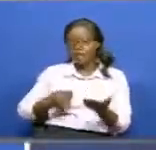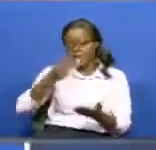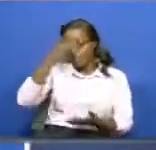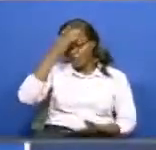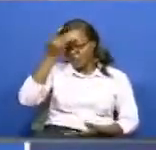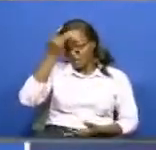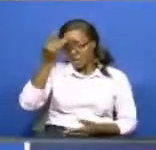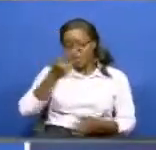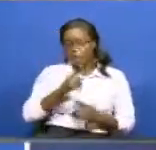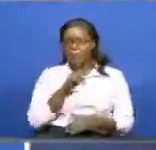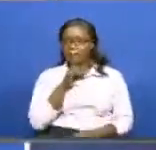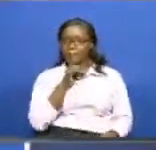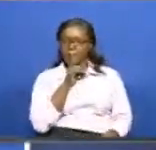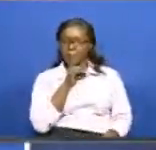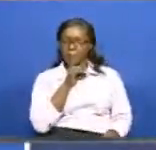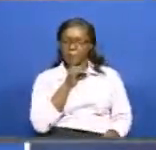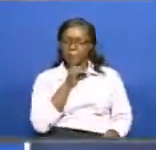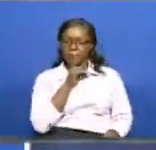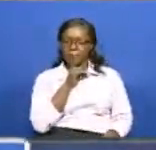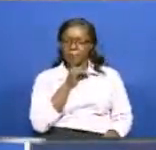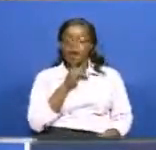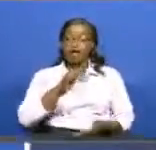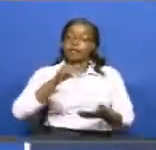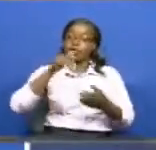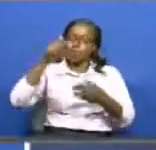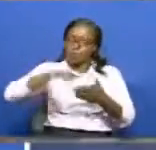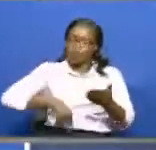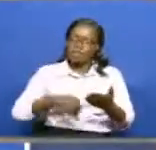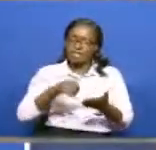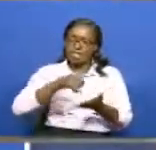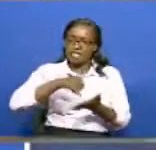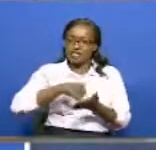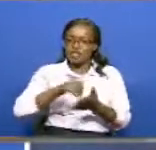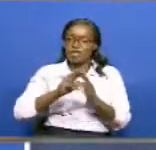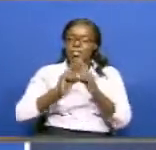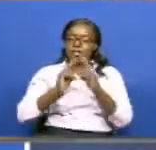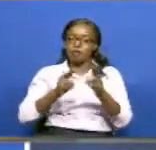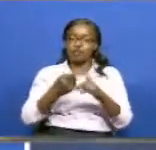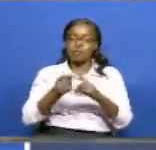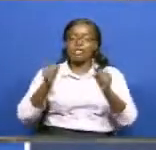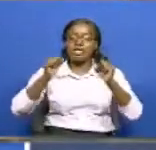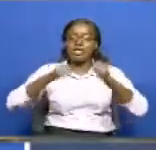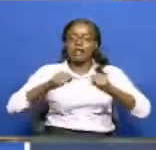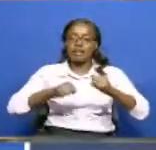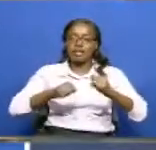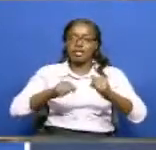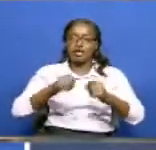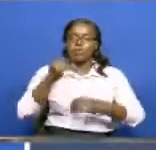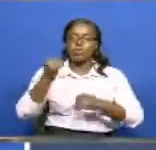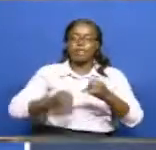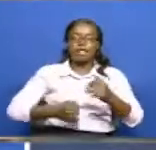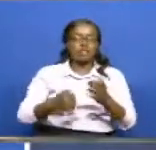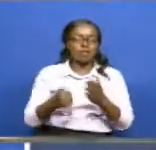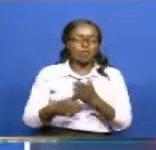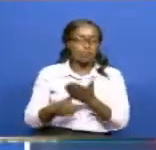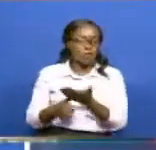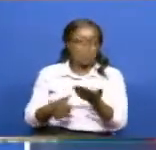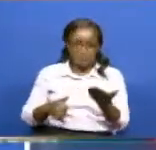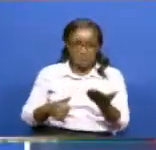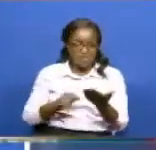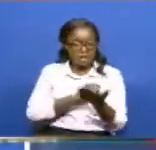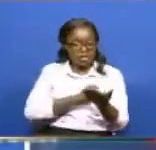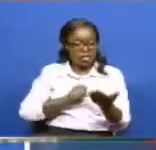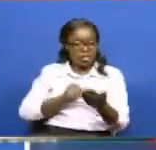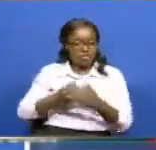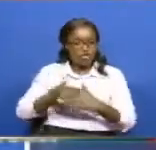however, remained tight-lipped over the contents of the report, but say the brokered deal will end the stalemate that has placed the Senate